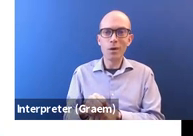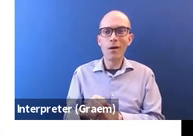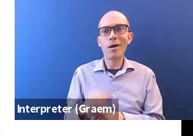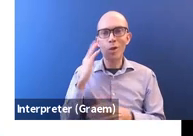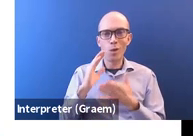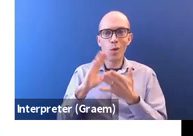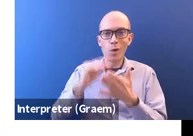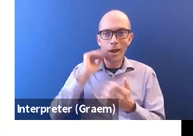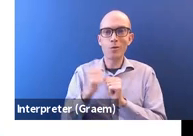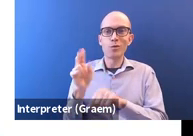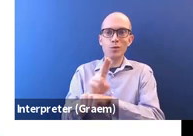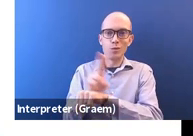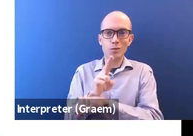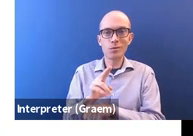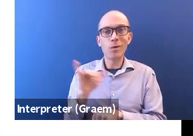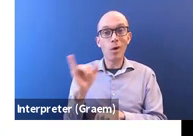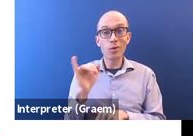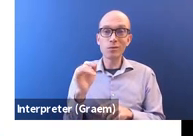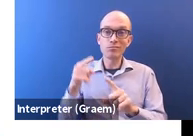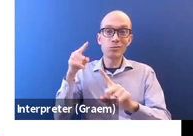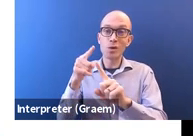again, at the biggest value, really.